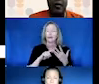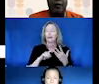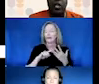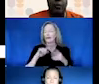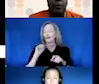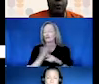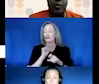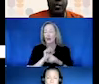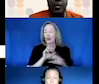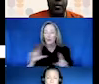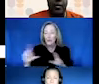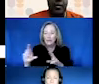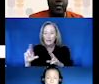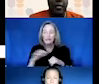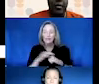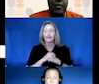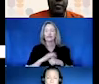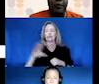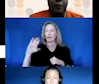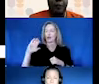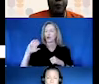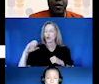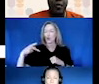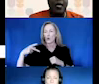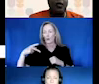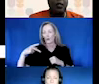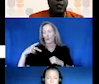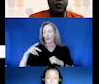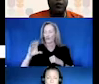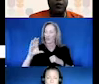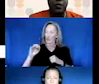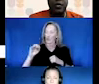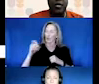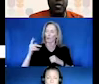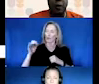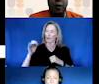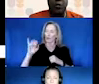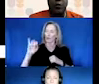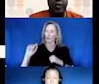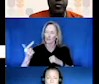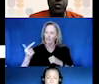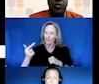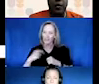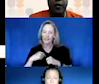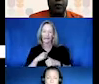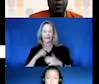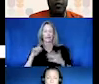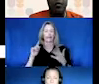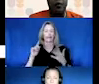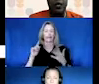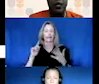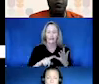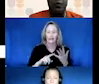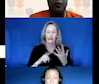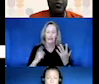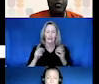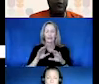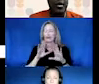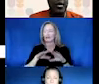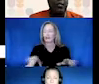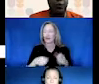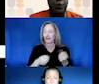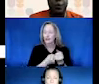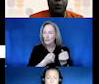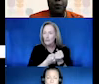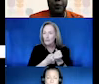and child support assistant classes. And then our clinical services, again, we have a nurse practitioner, behavioral health, and then we have a